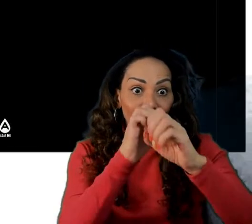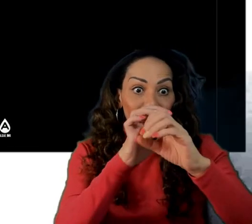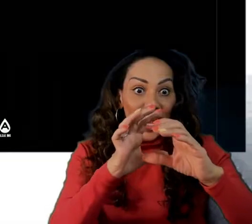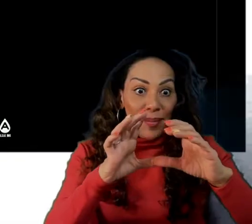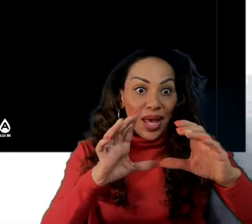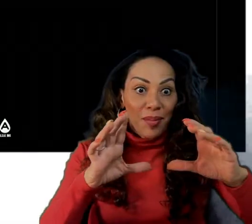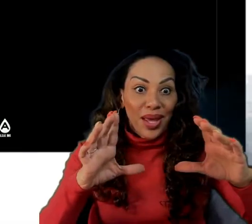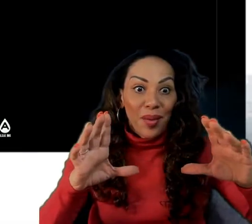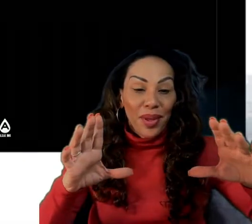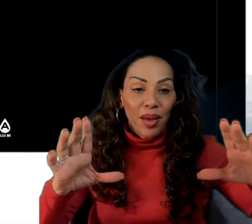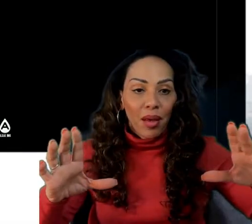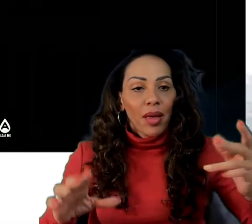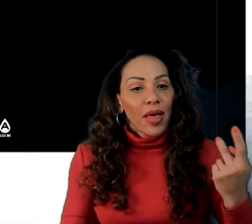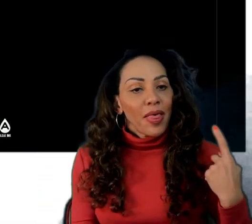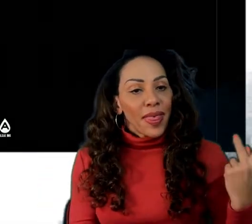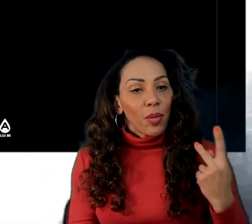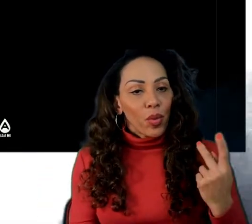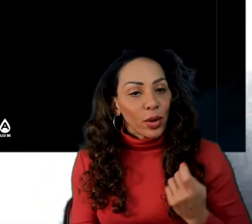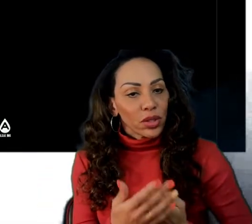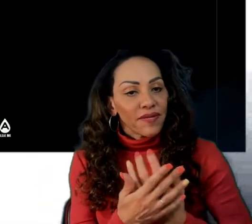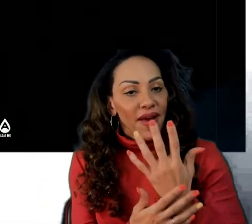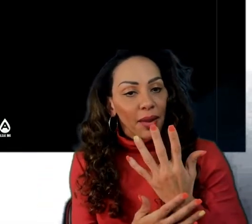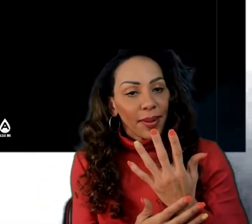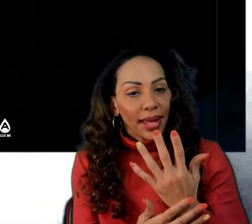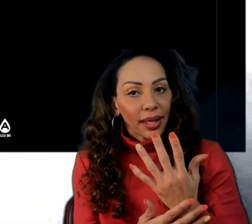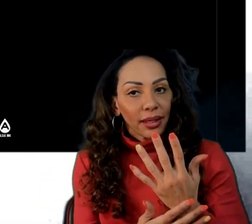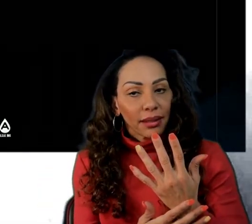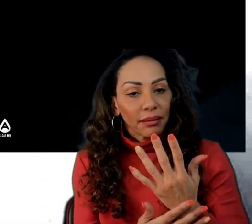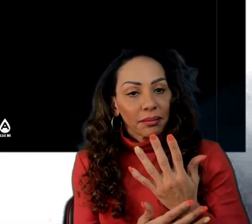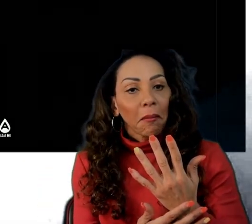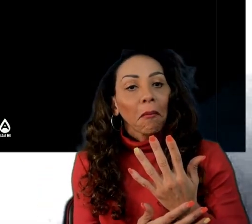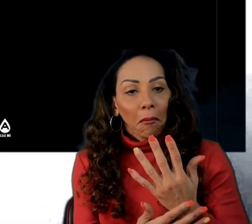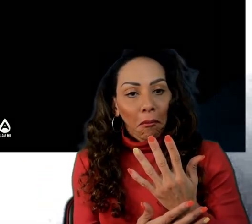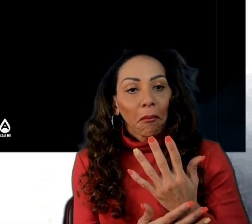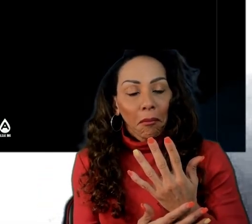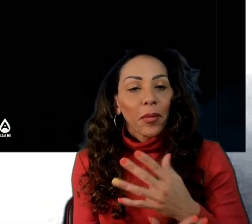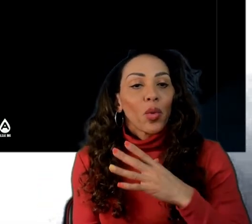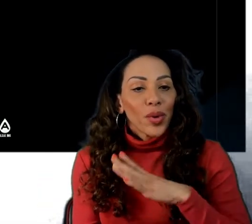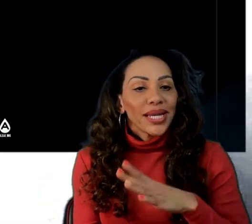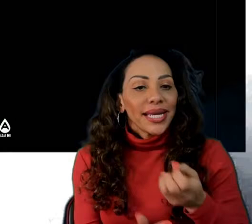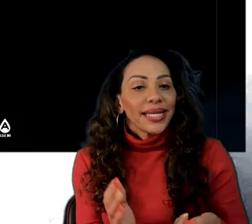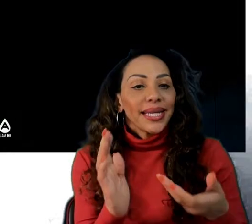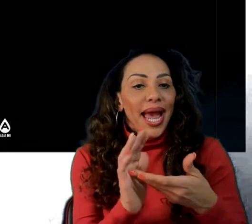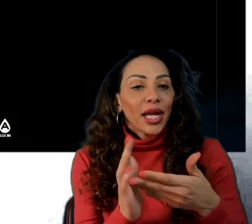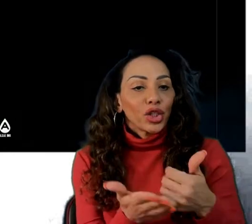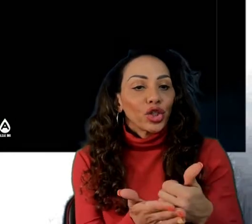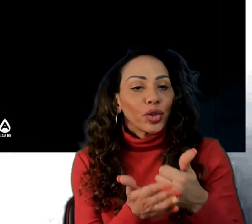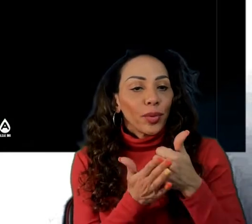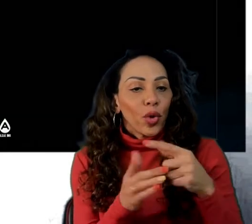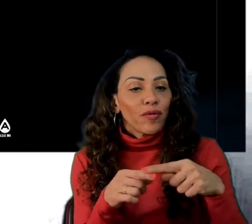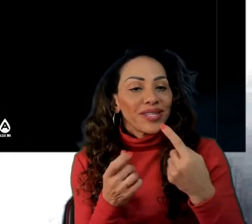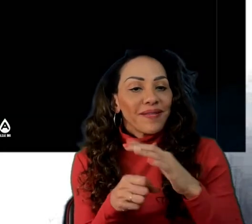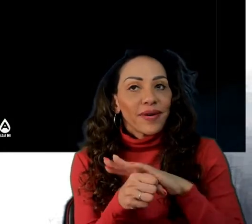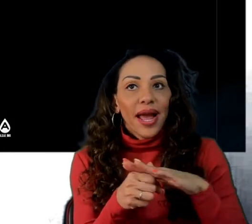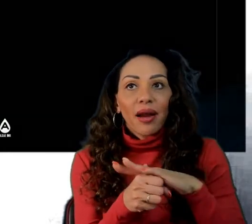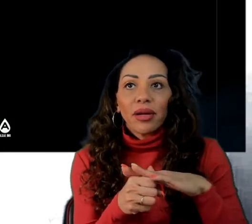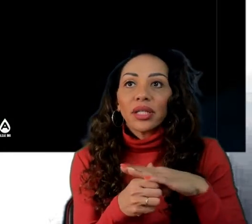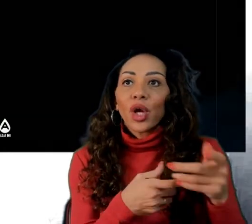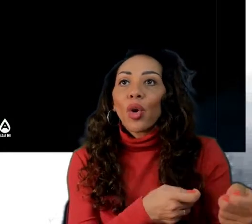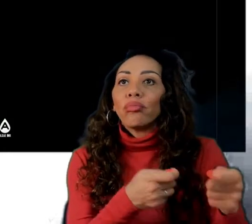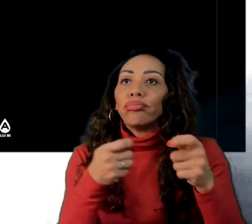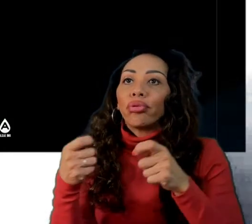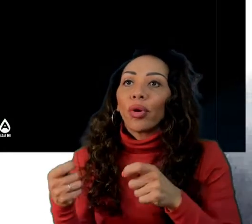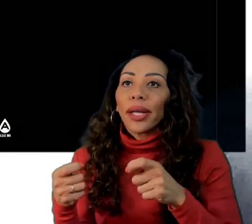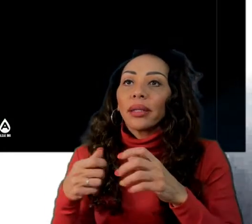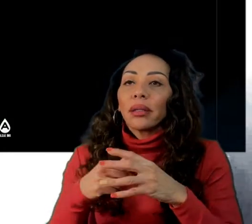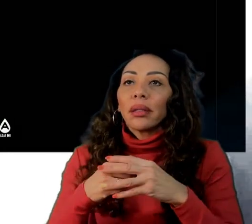we were developing the piece, it became apparent that we needed extra support in different areas. So we brought in